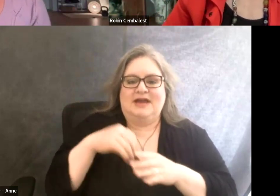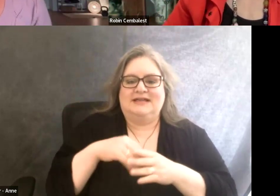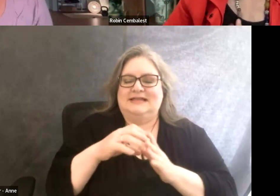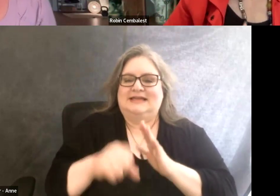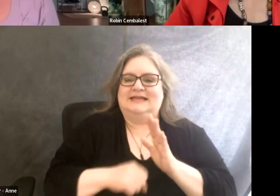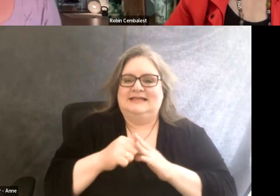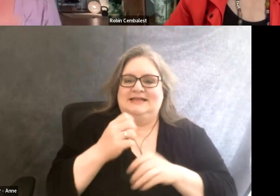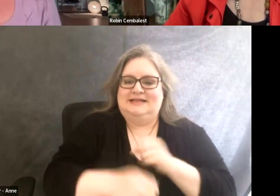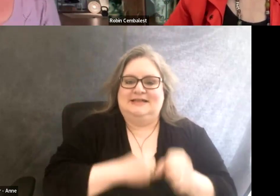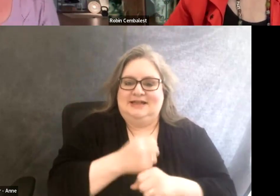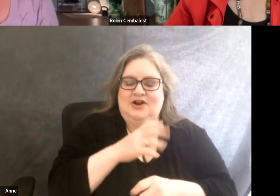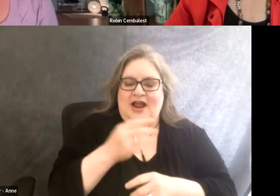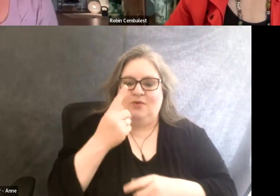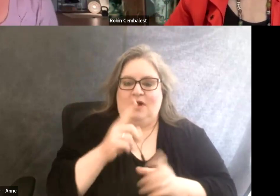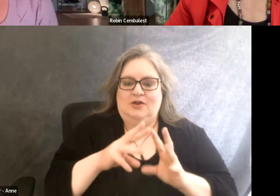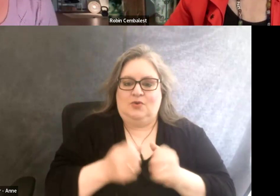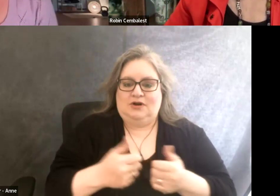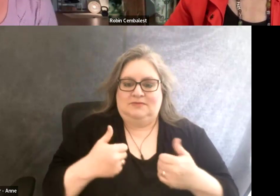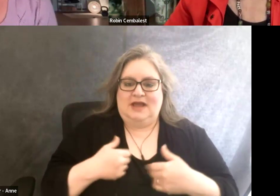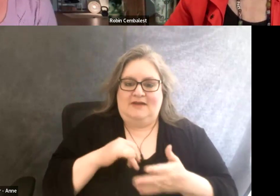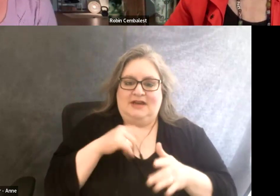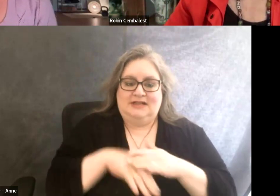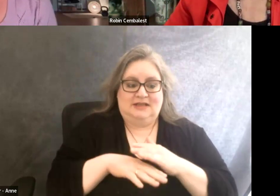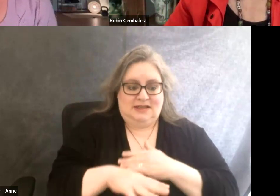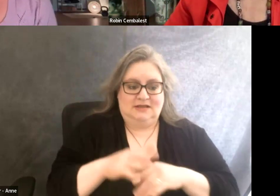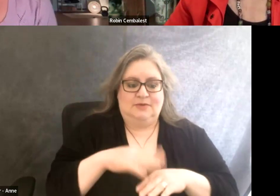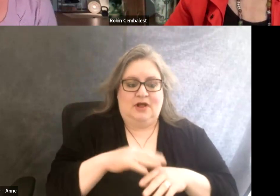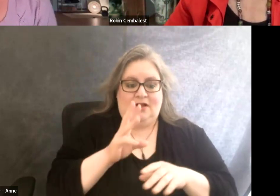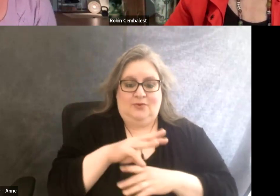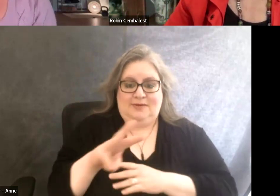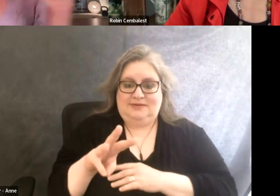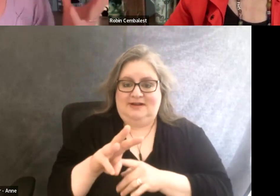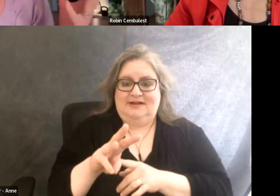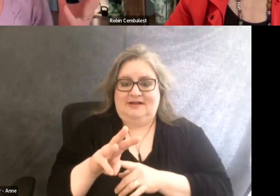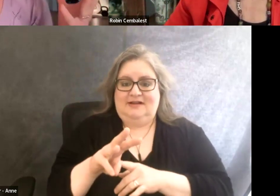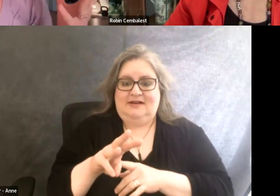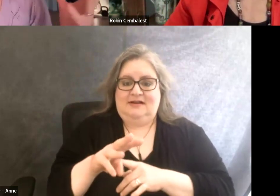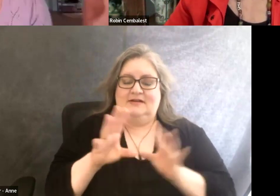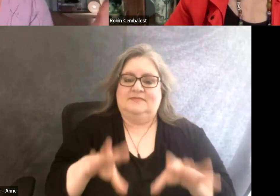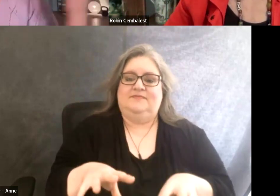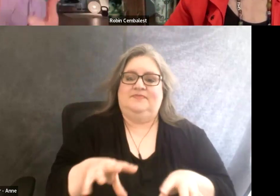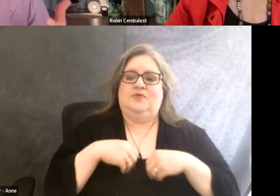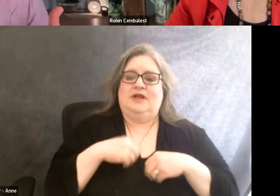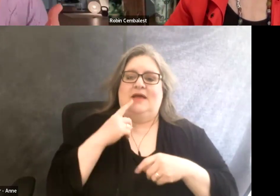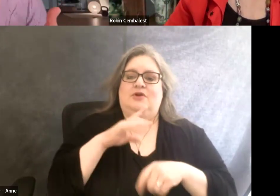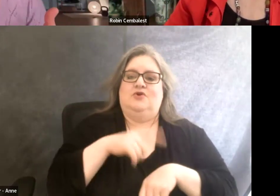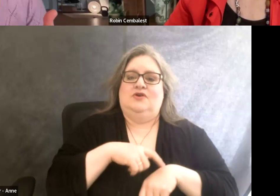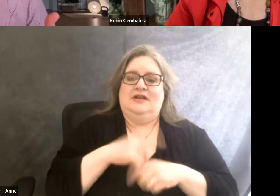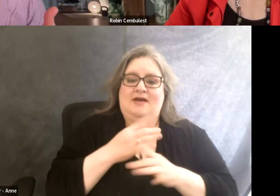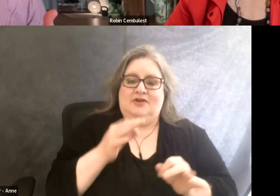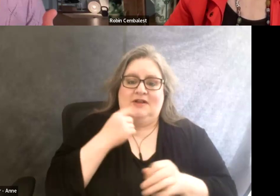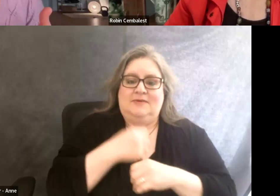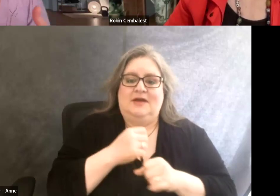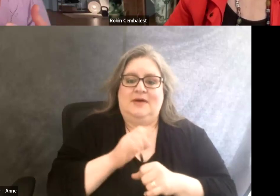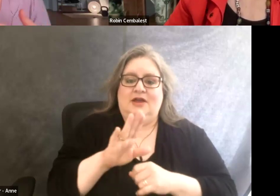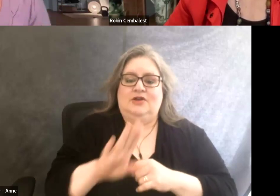workshops I have that's accessible on my website is reclaiming your time freedom and how to create your